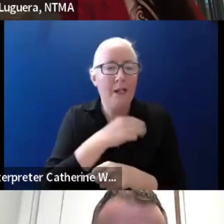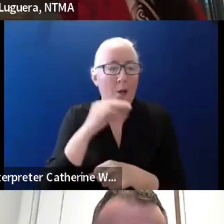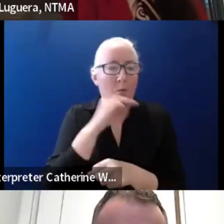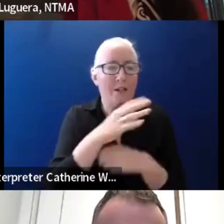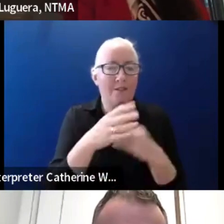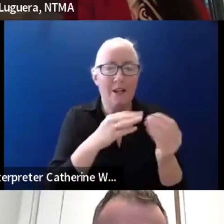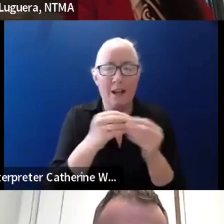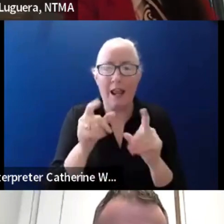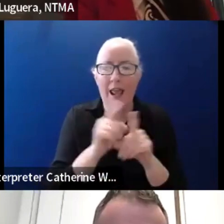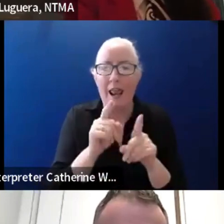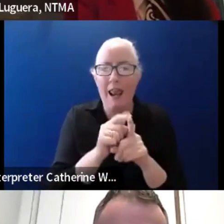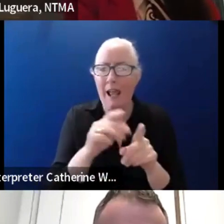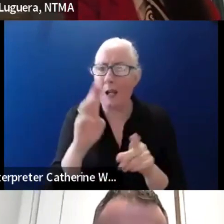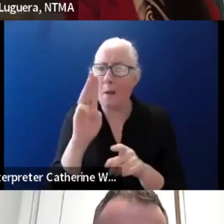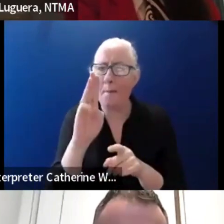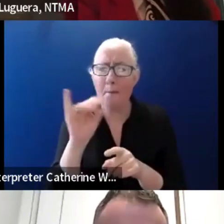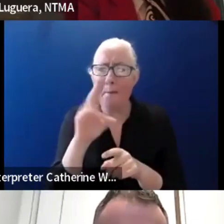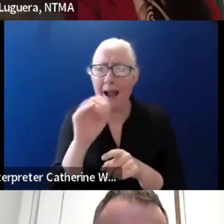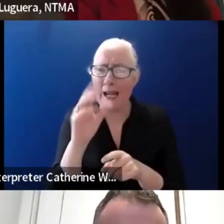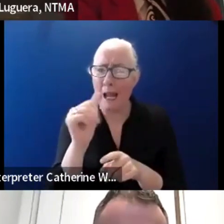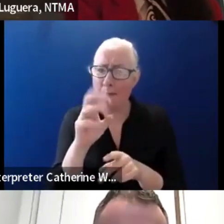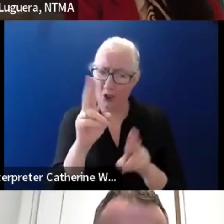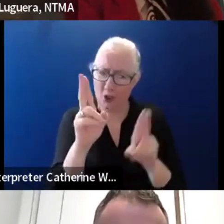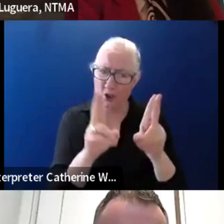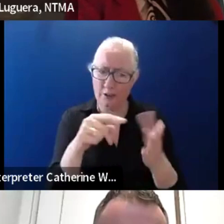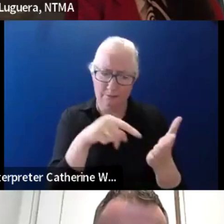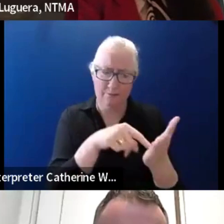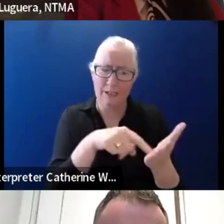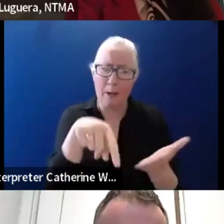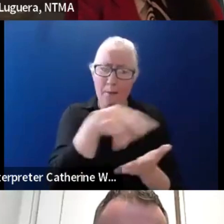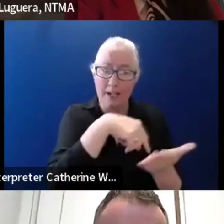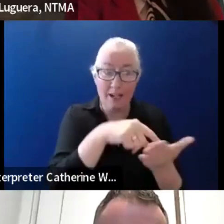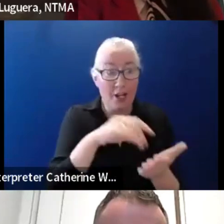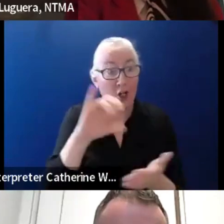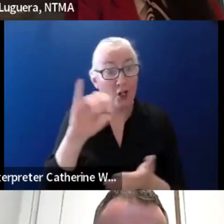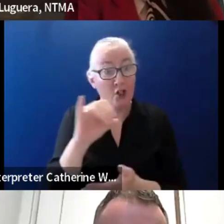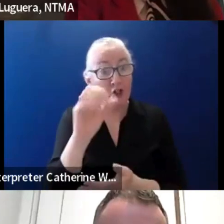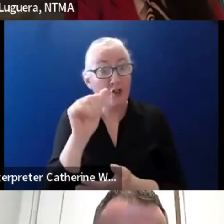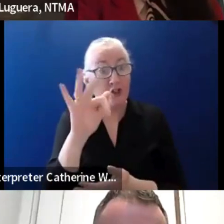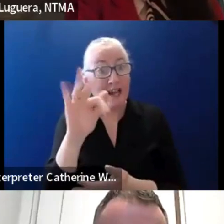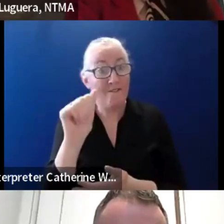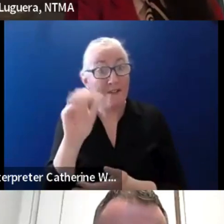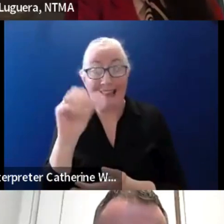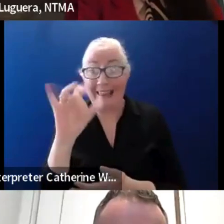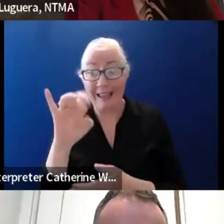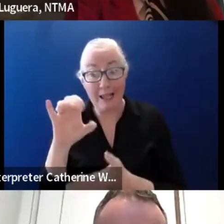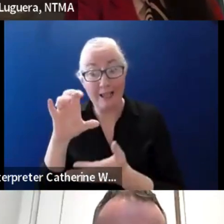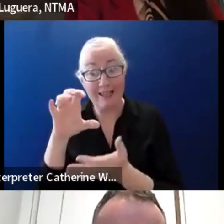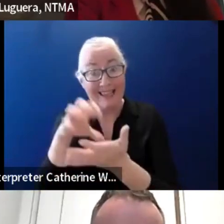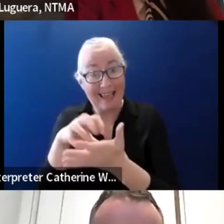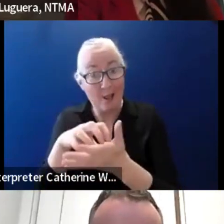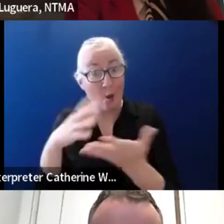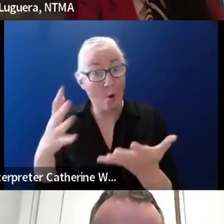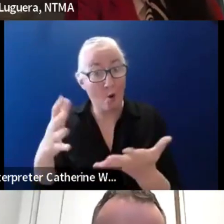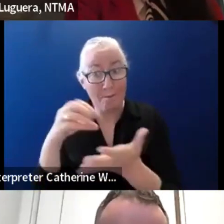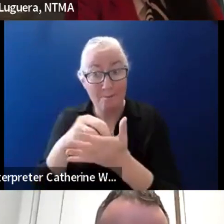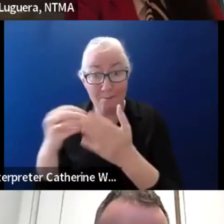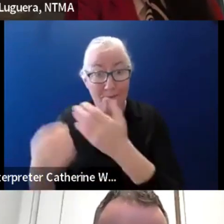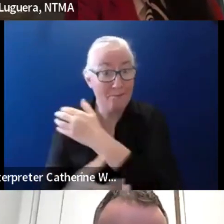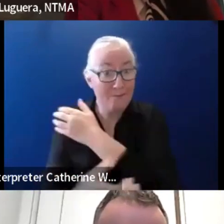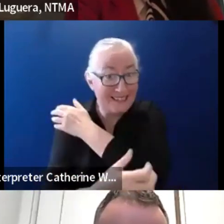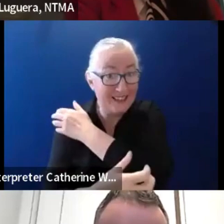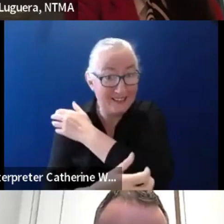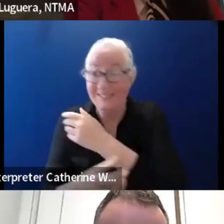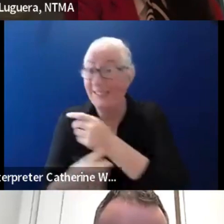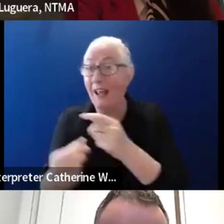does pineapple belong on pizza? And is a Jaffa cake a cake or a biscuit? I mean, like, we're really getting down to